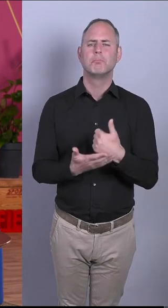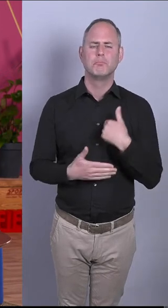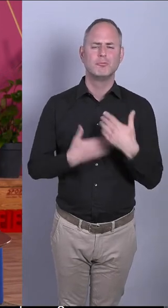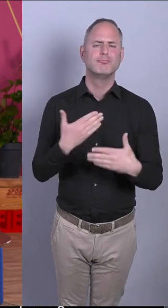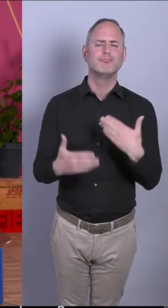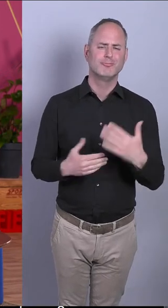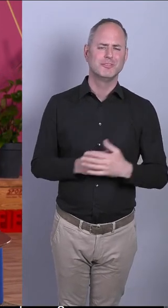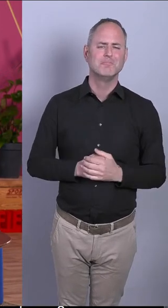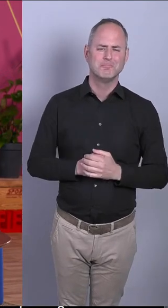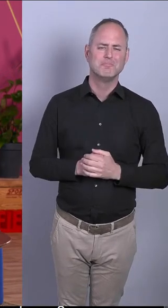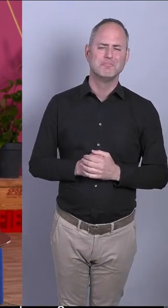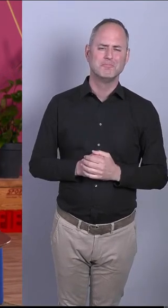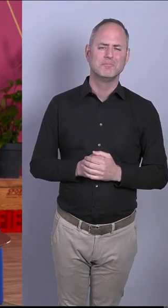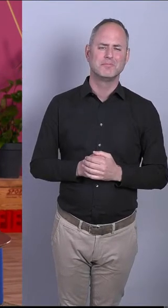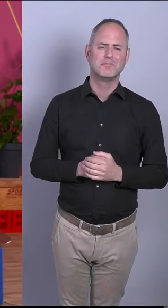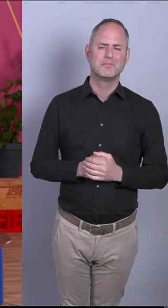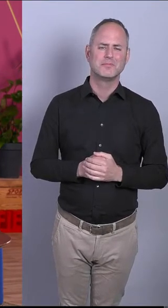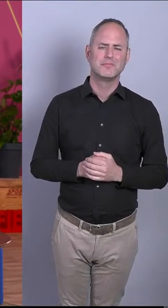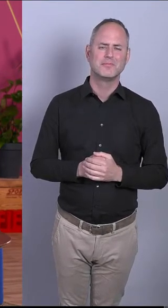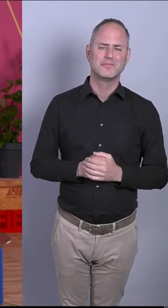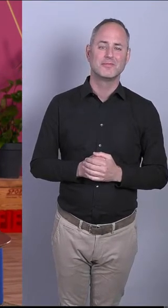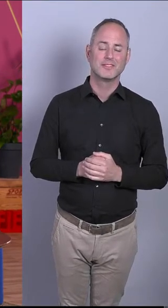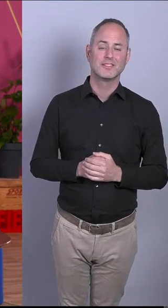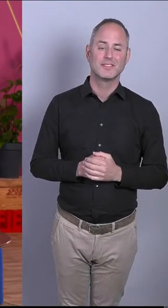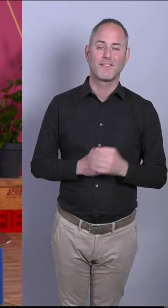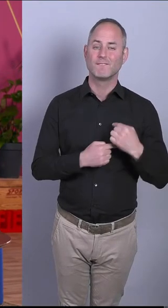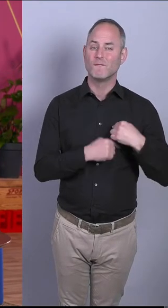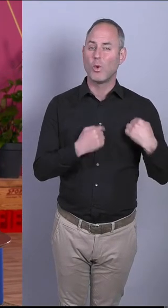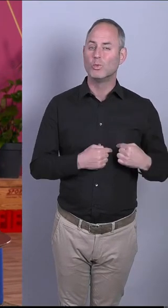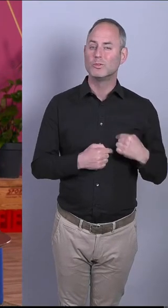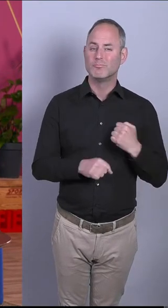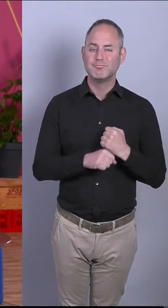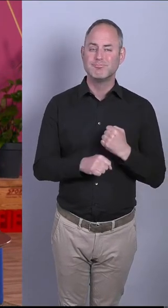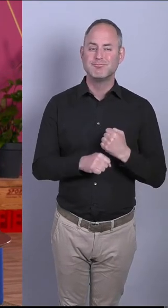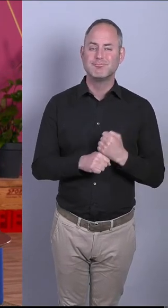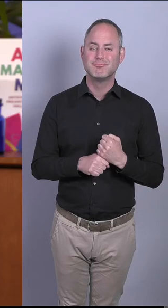those volunteers who will join us now? How should they prepare?